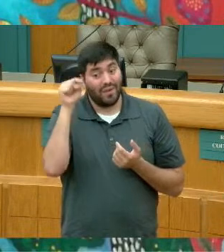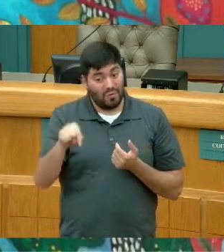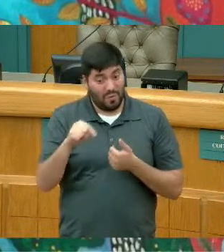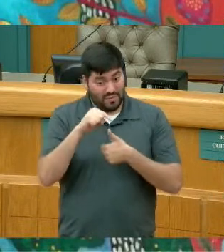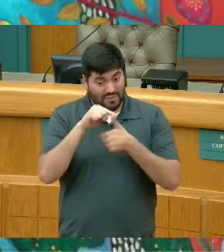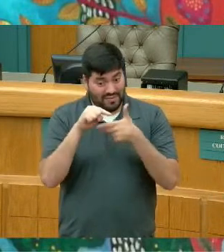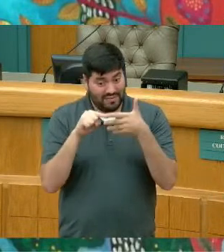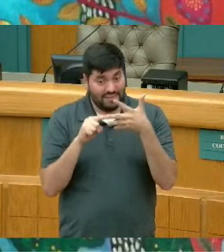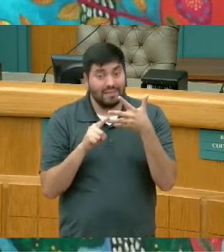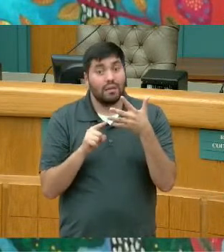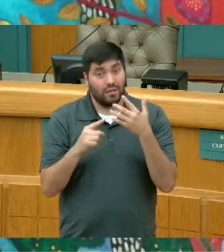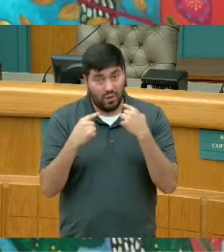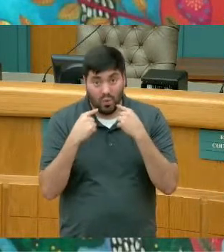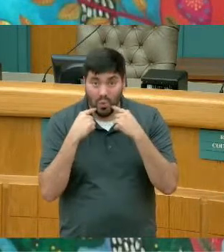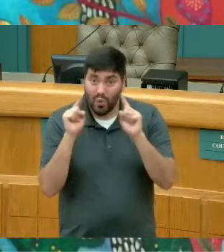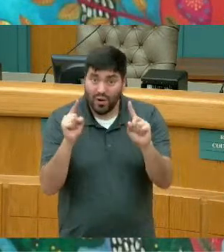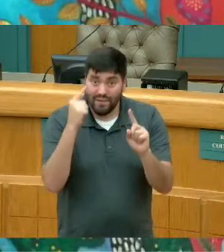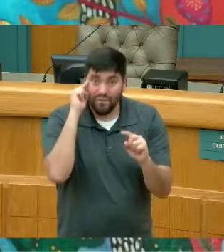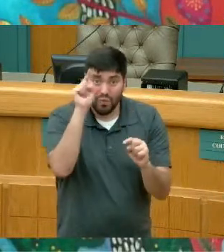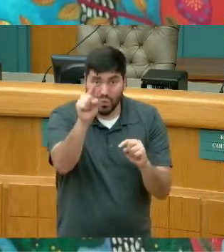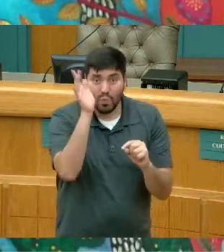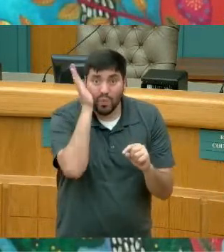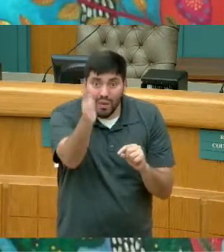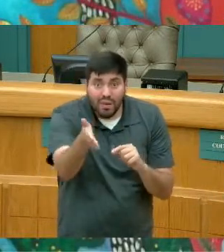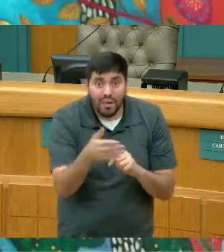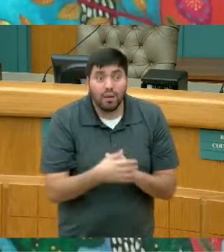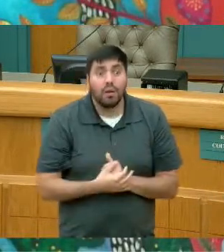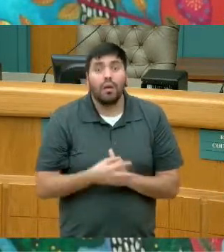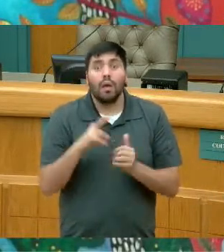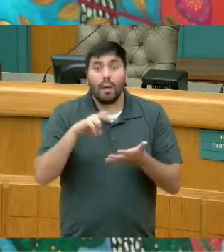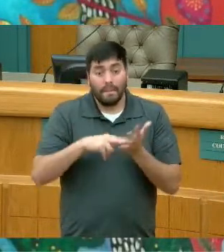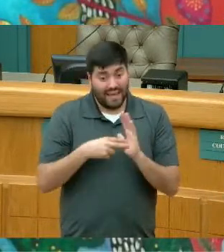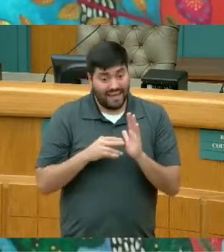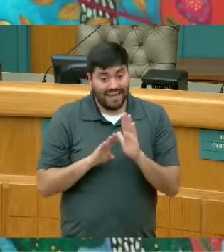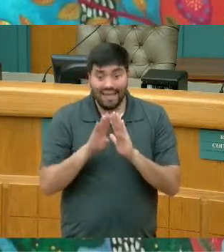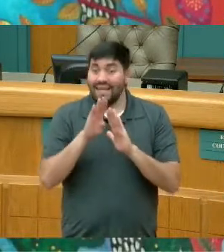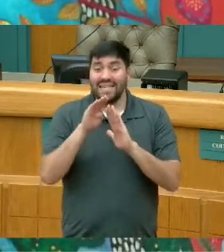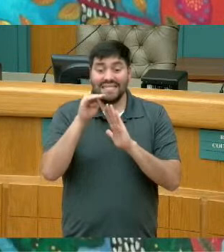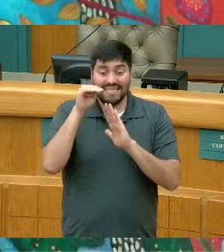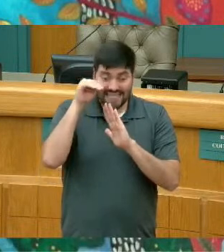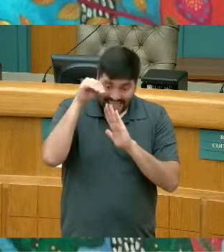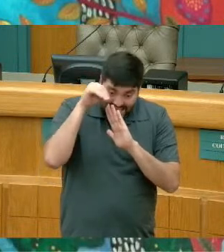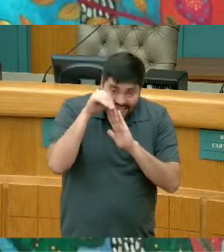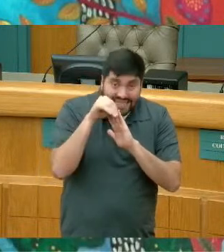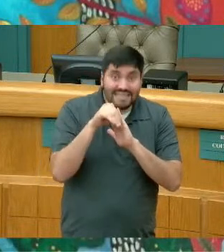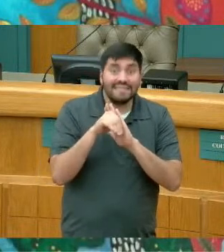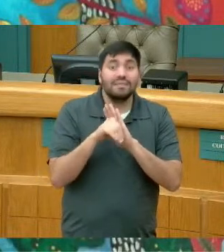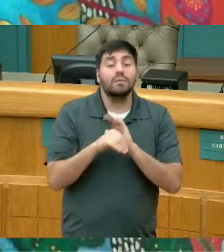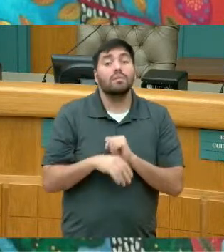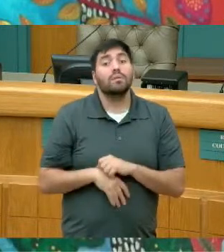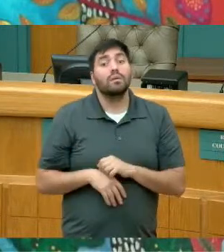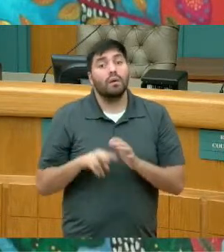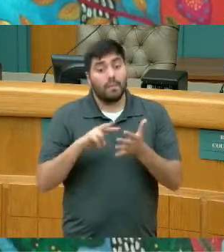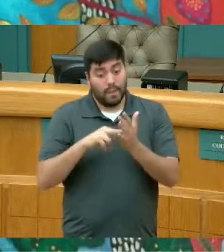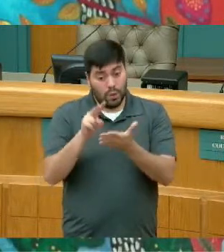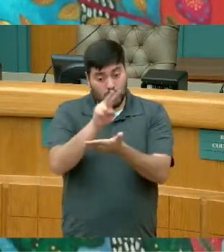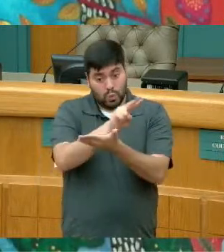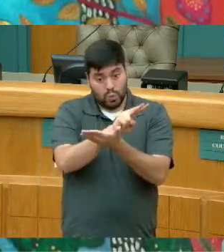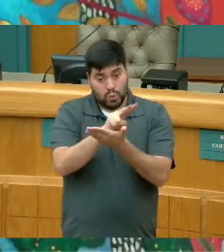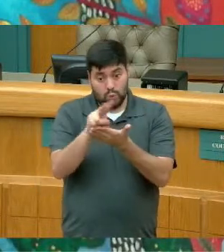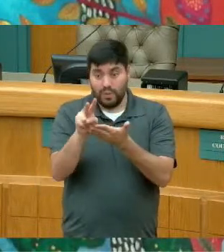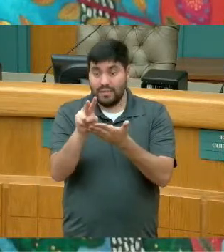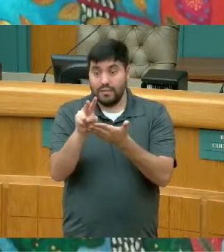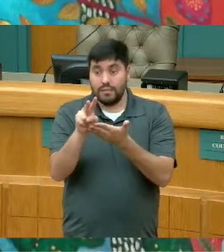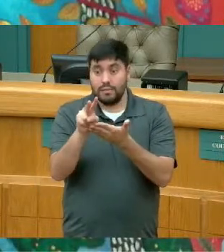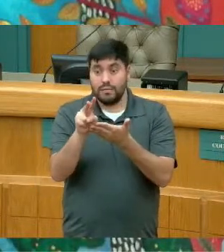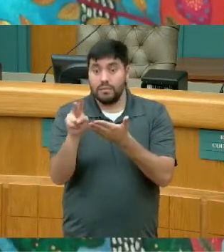the actions that are working. These are the actions that are taking our spike down. And in 2 weeks, we